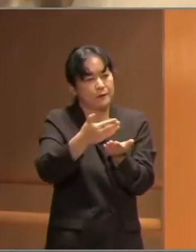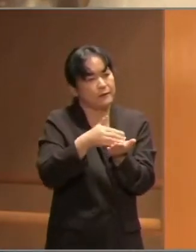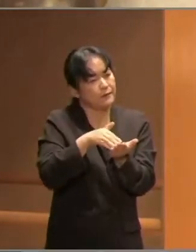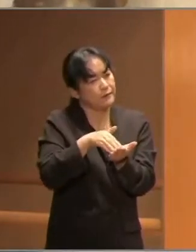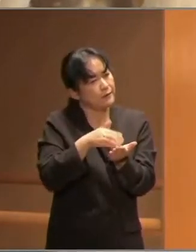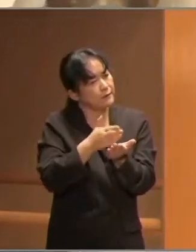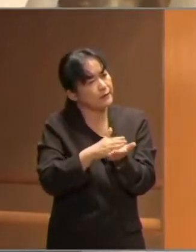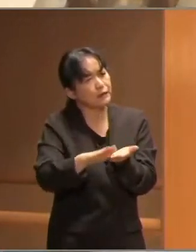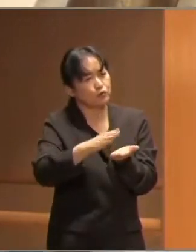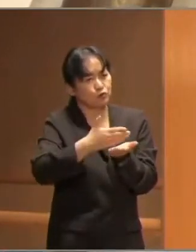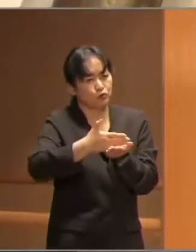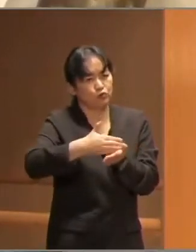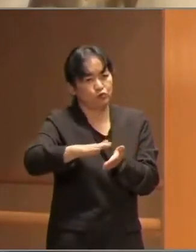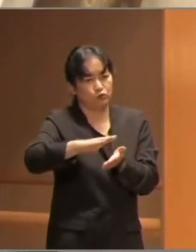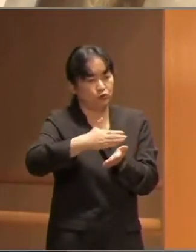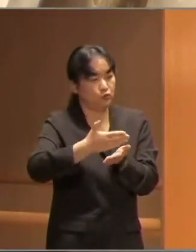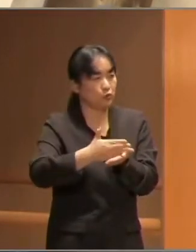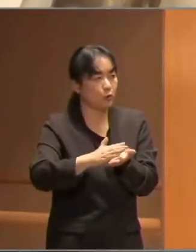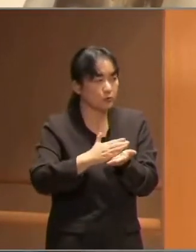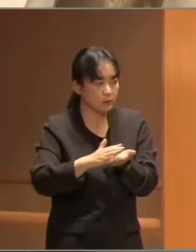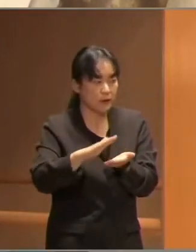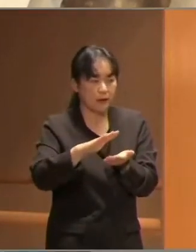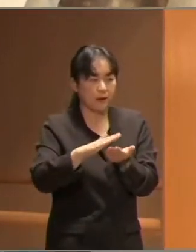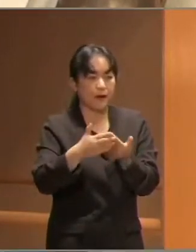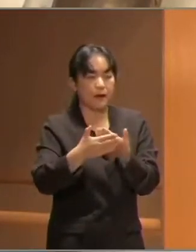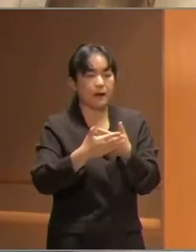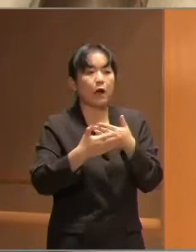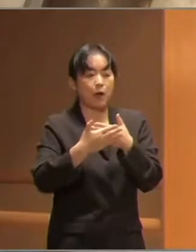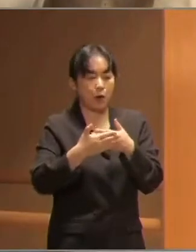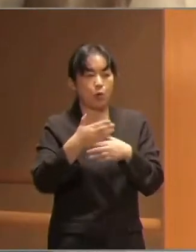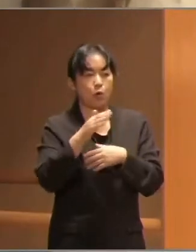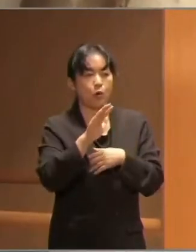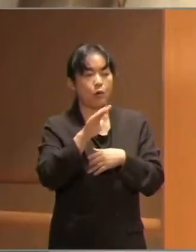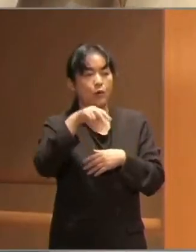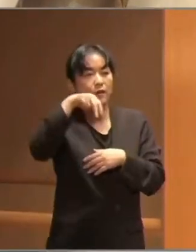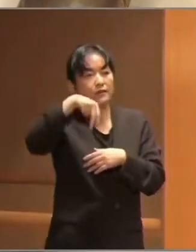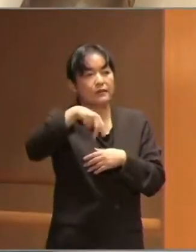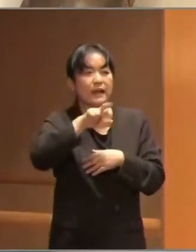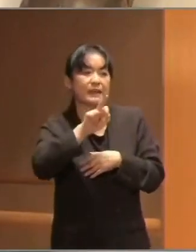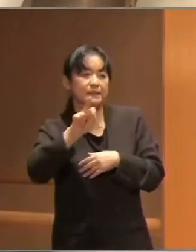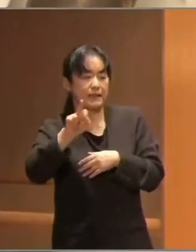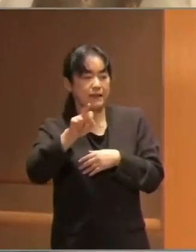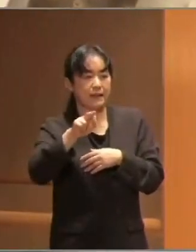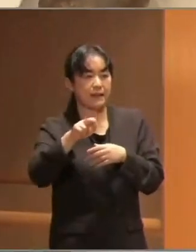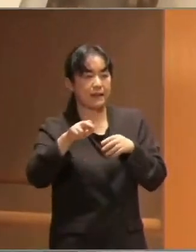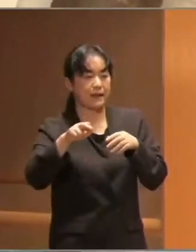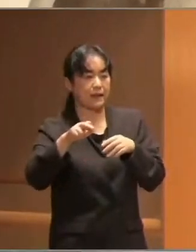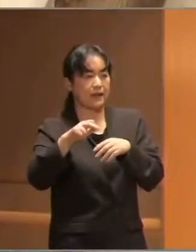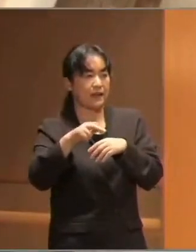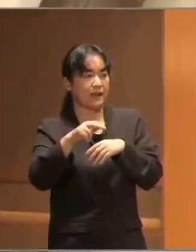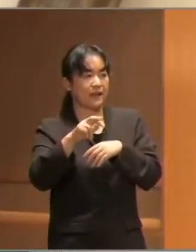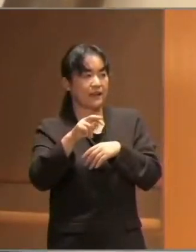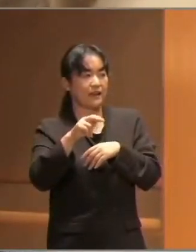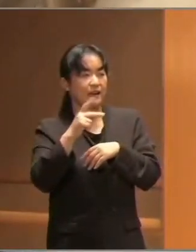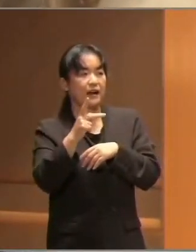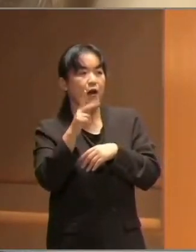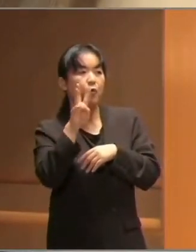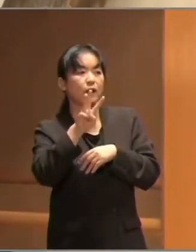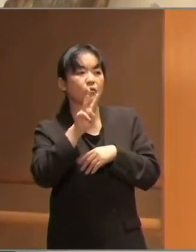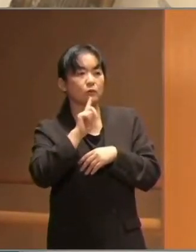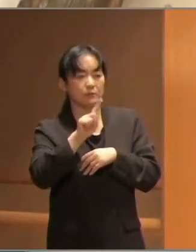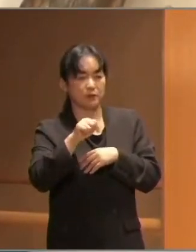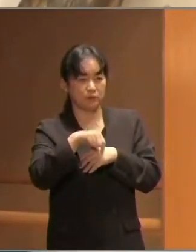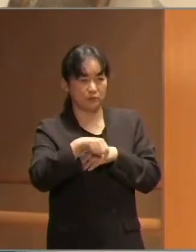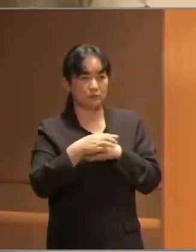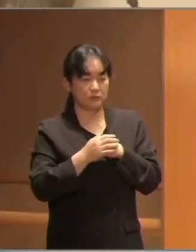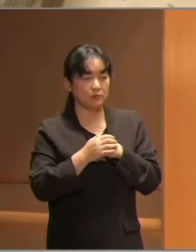we curve it deeply, we come up with this style, which is called the nazekawa,